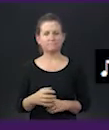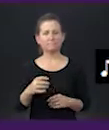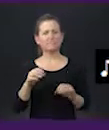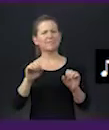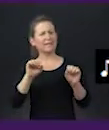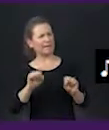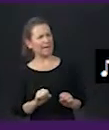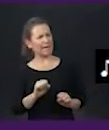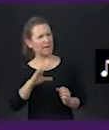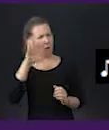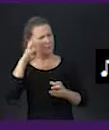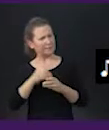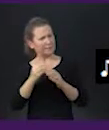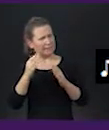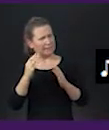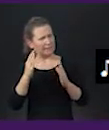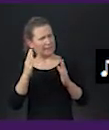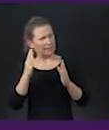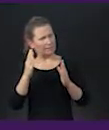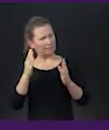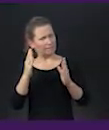Can autistic people feel empathy?